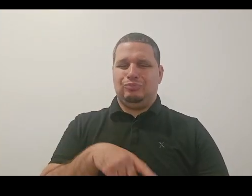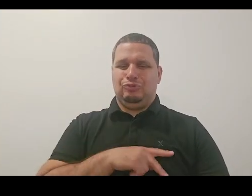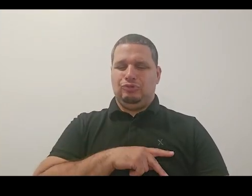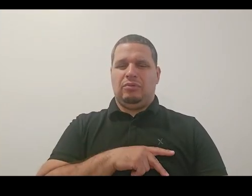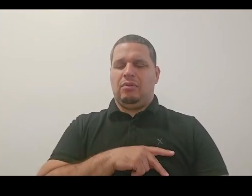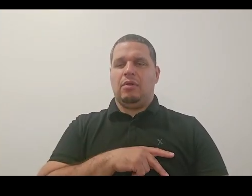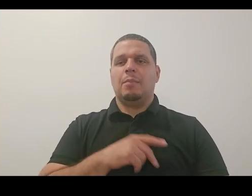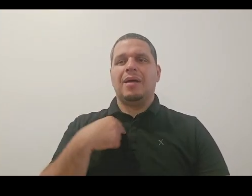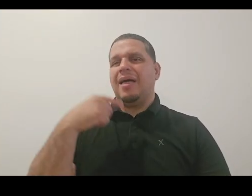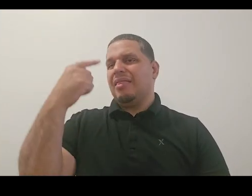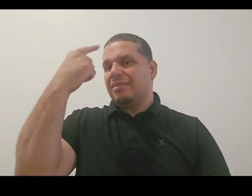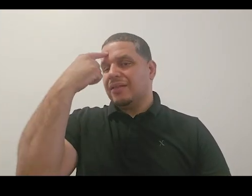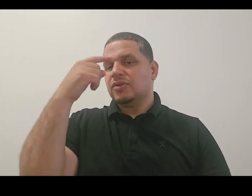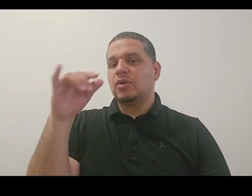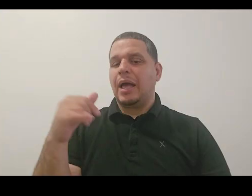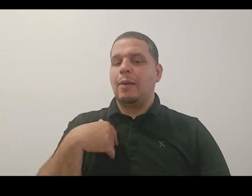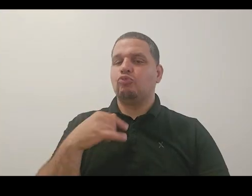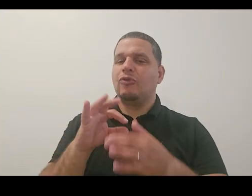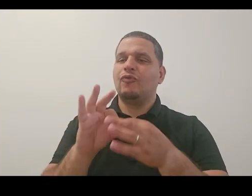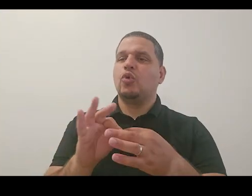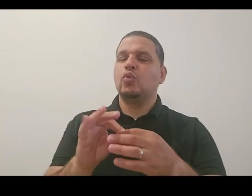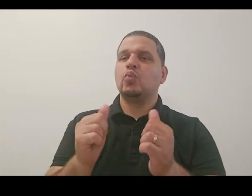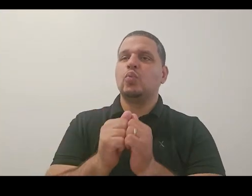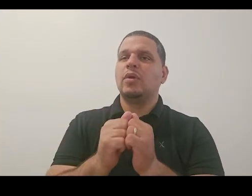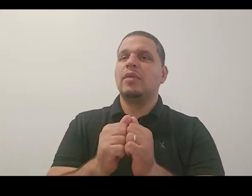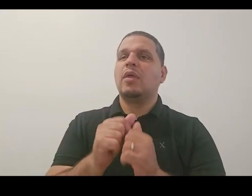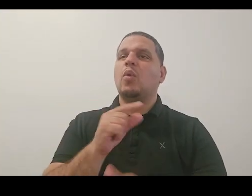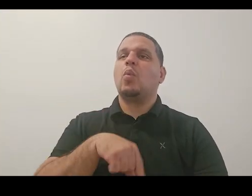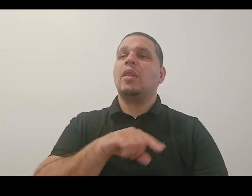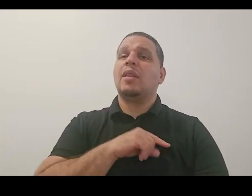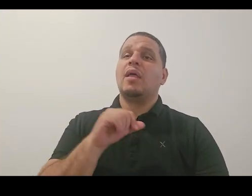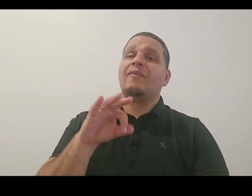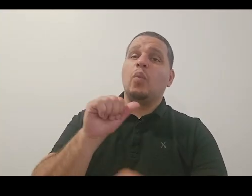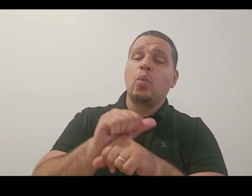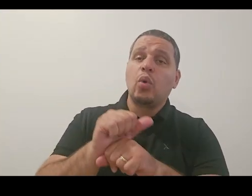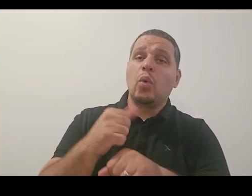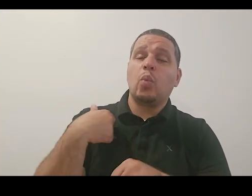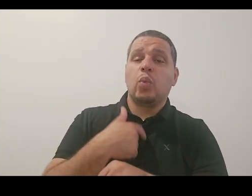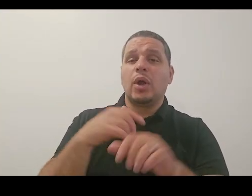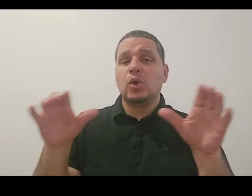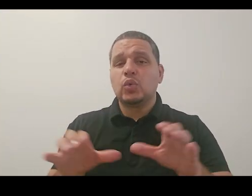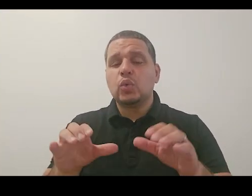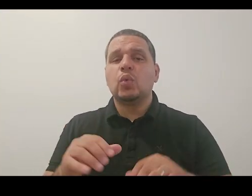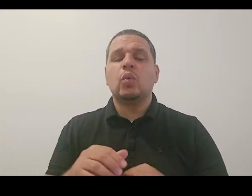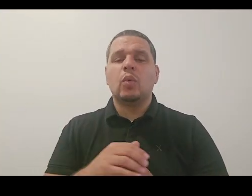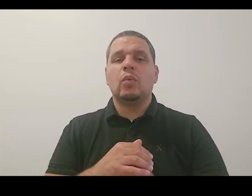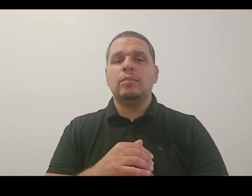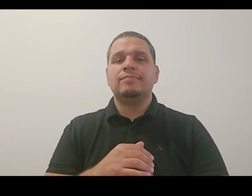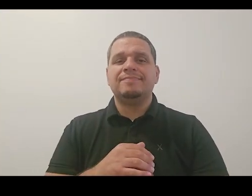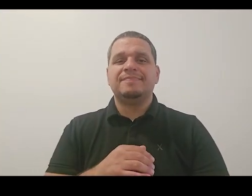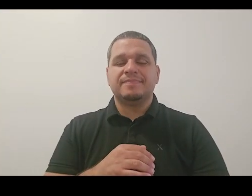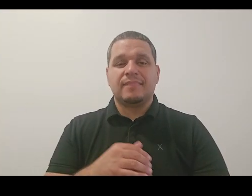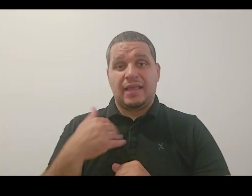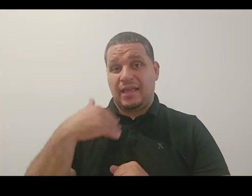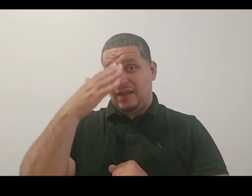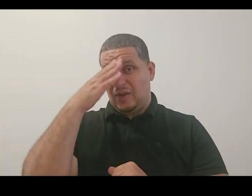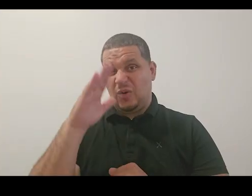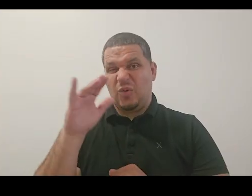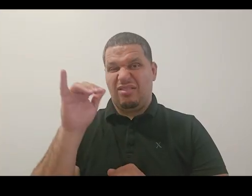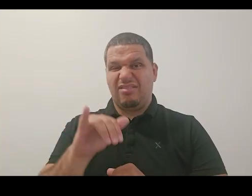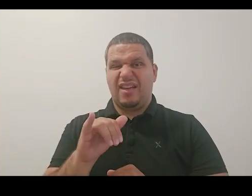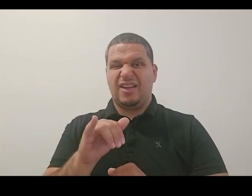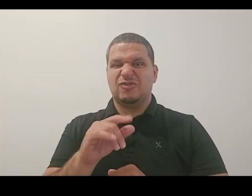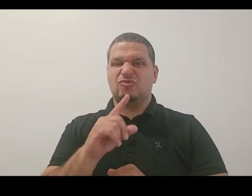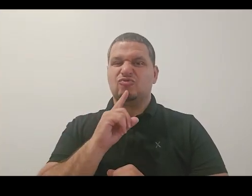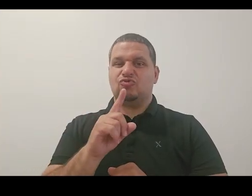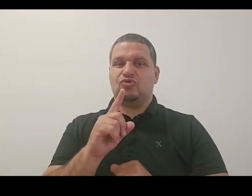personal quality of life. I think it's also, I'm referring to like the quality of work we do, or the quality of, I mean, I know that this kind of borrows